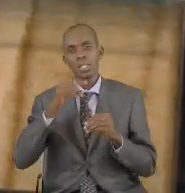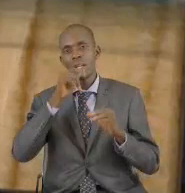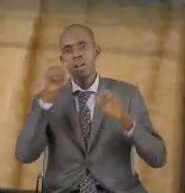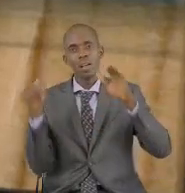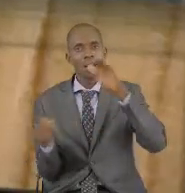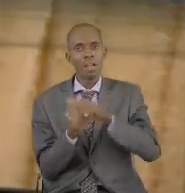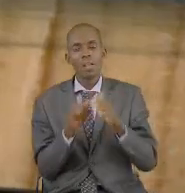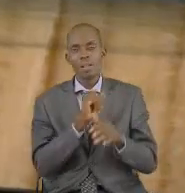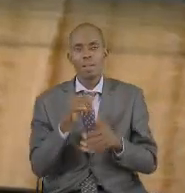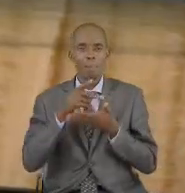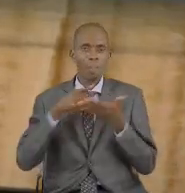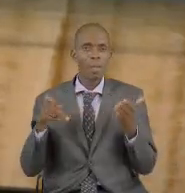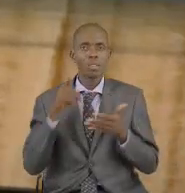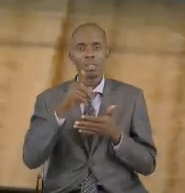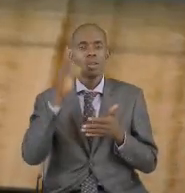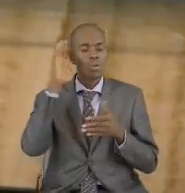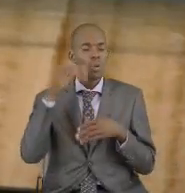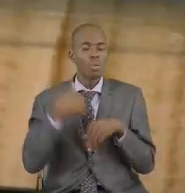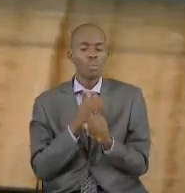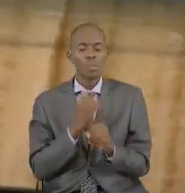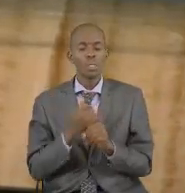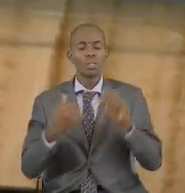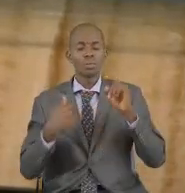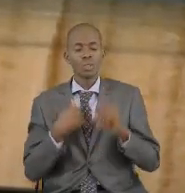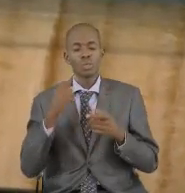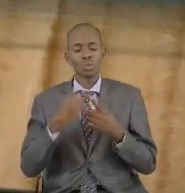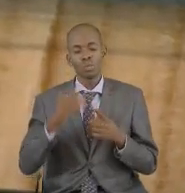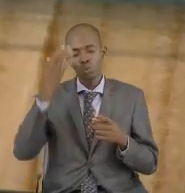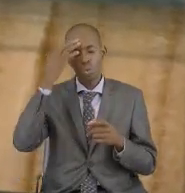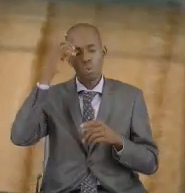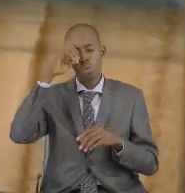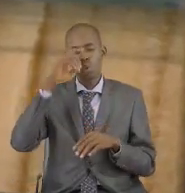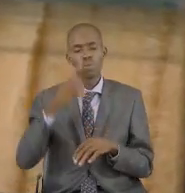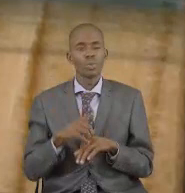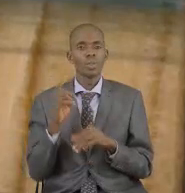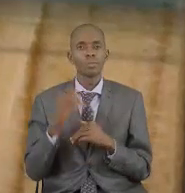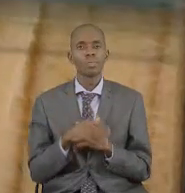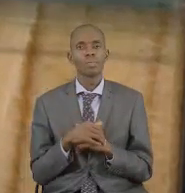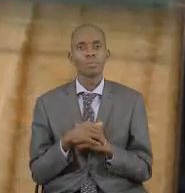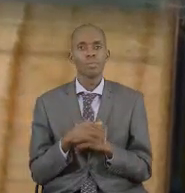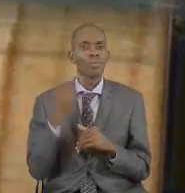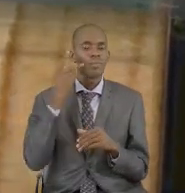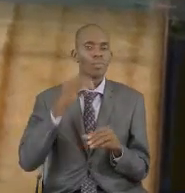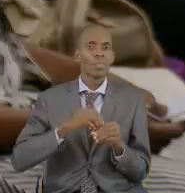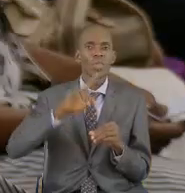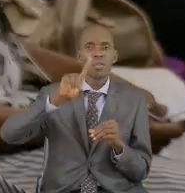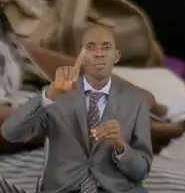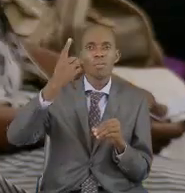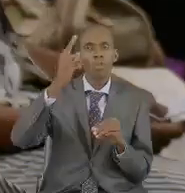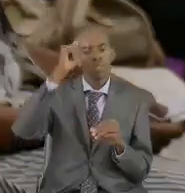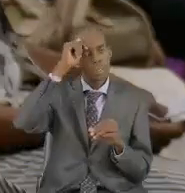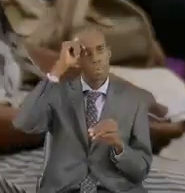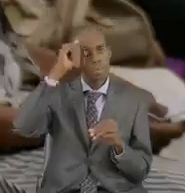Thou shalt make me to know wisdom. It tells us in 1 Timothy chapter 1,